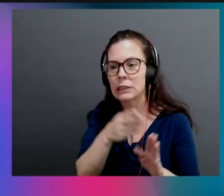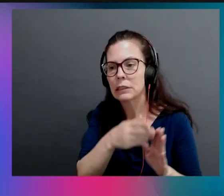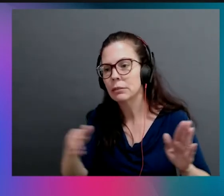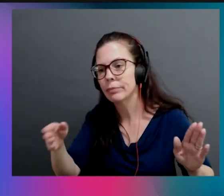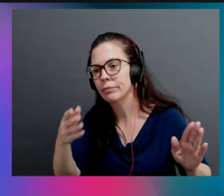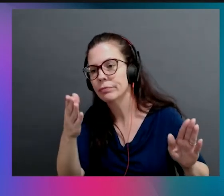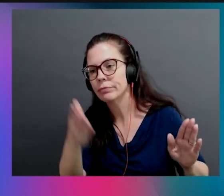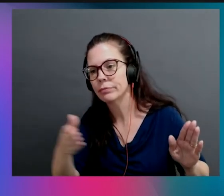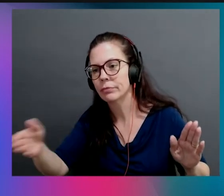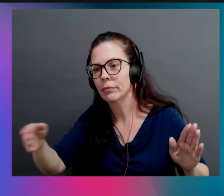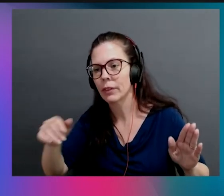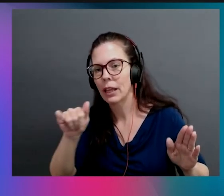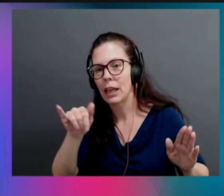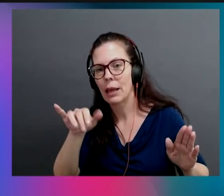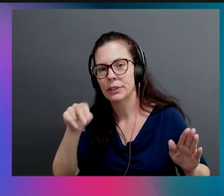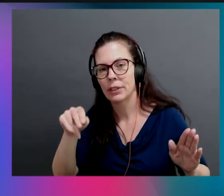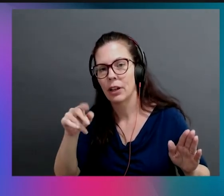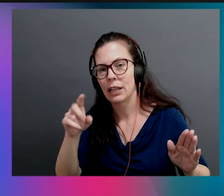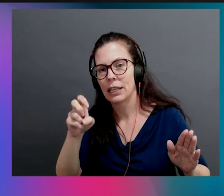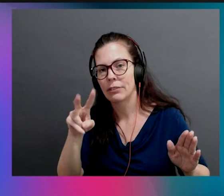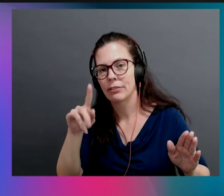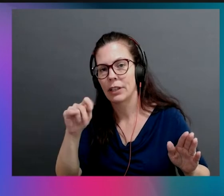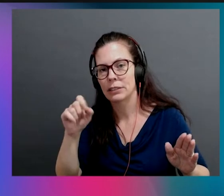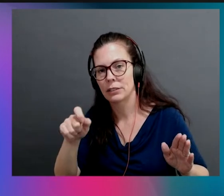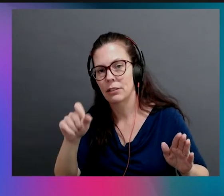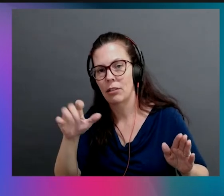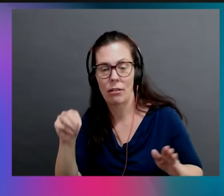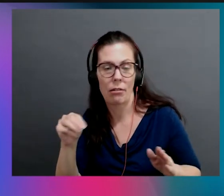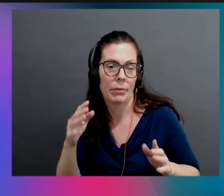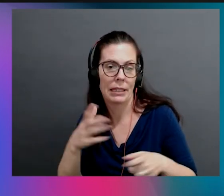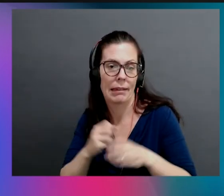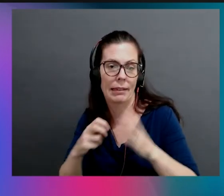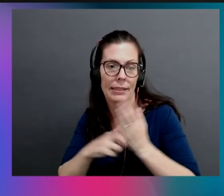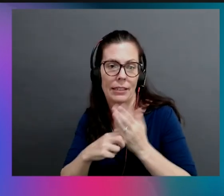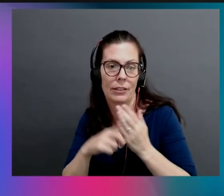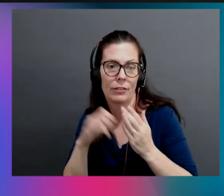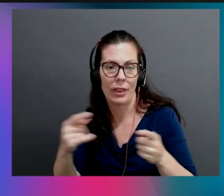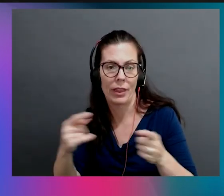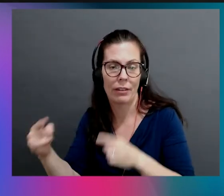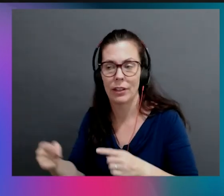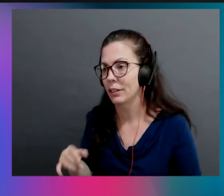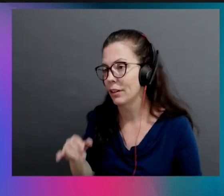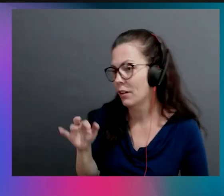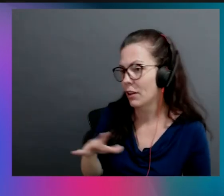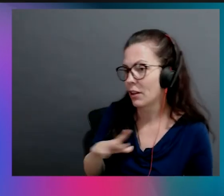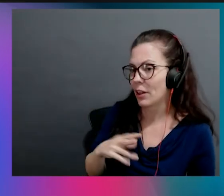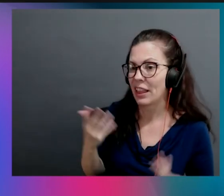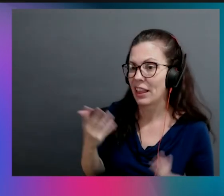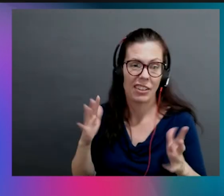https://remars.amazonevents.com Cool. and get your tickets for the event. All right. There we go. That's all I got for you, Steve.